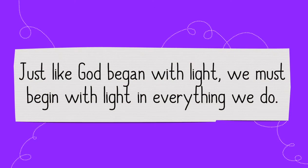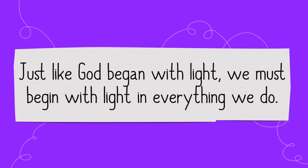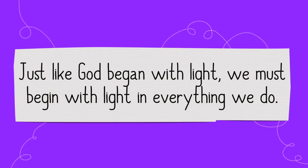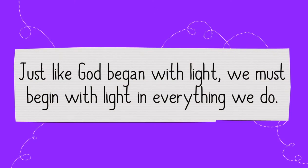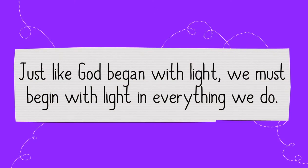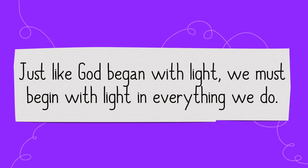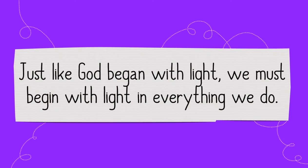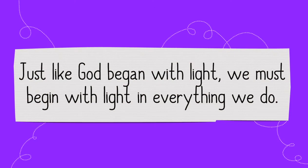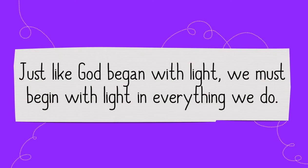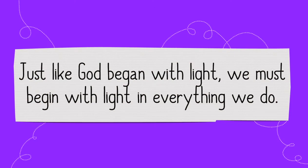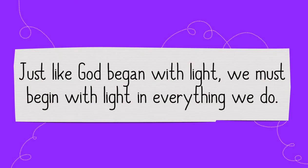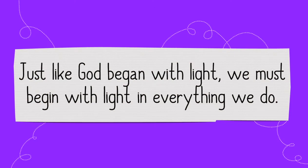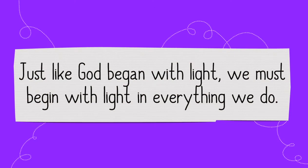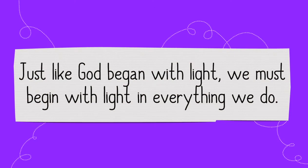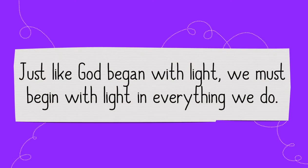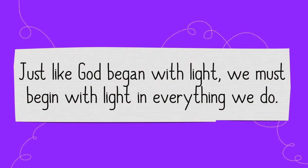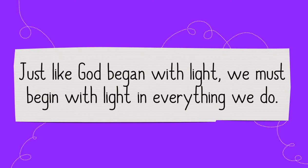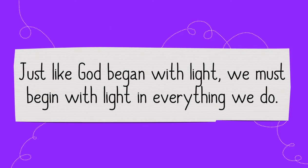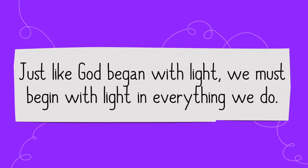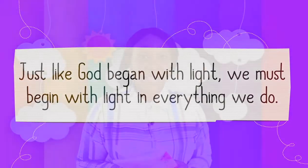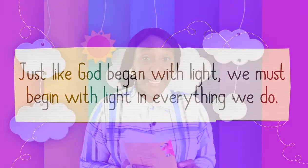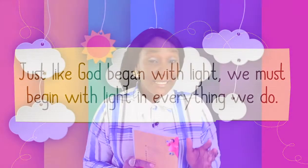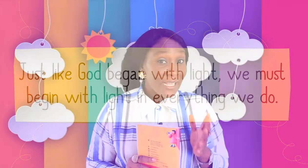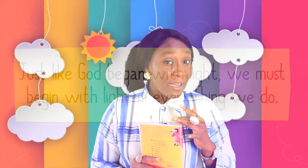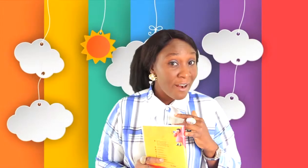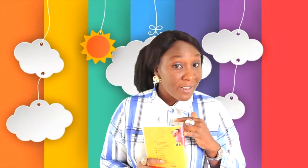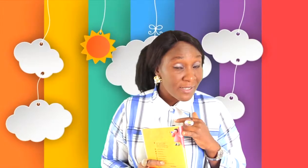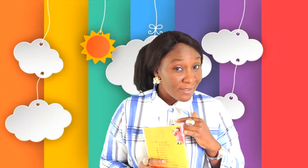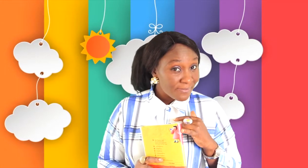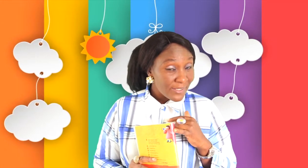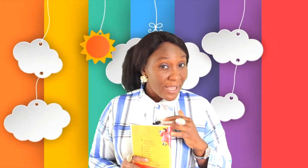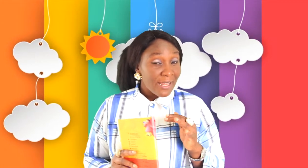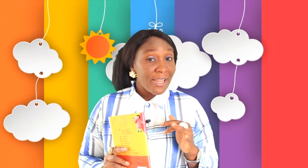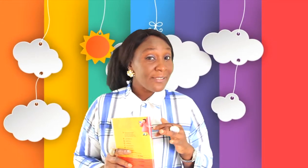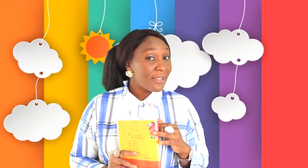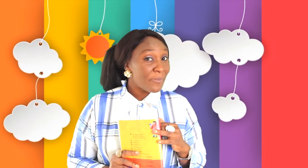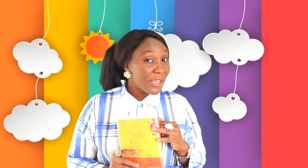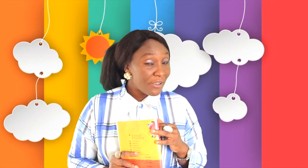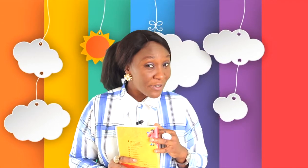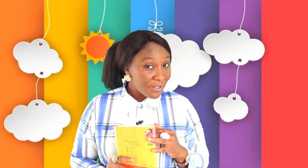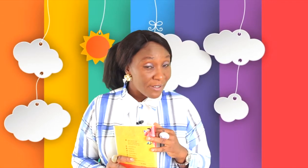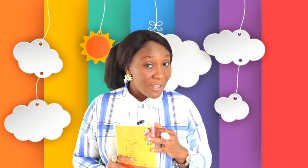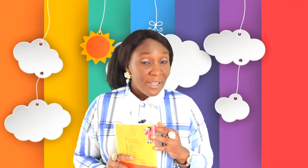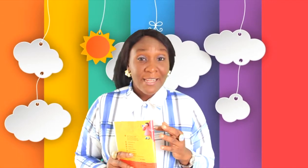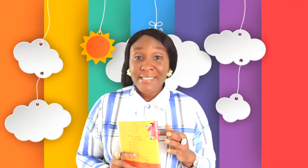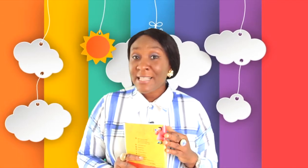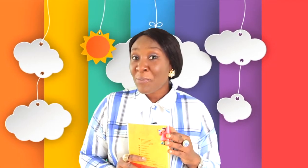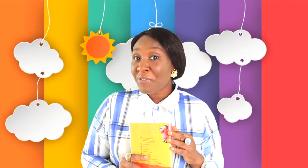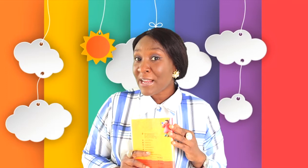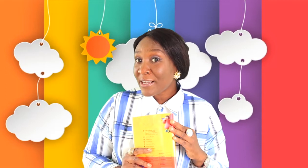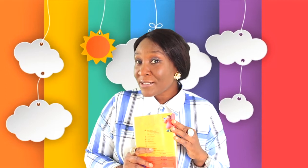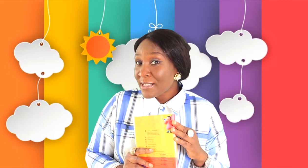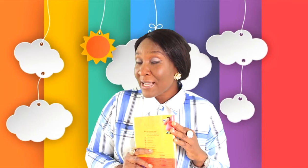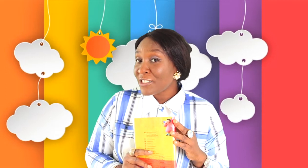must begin with light in all that we do. There has to be light in our character, light in our behavior, light in